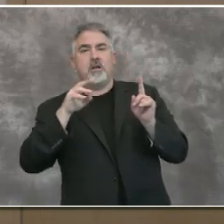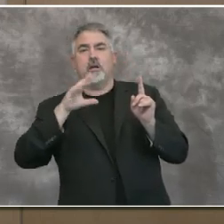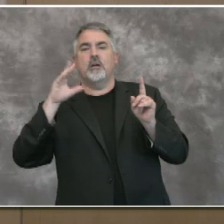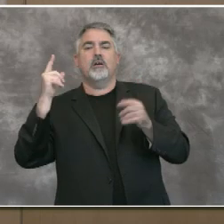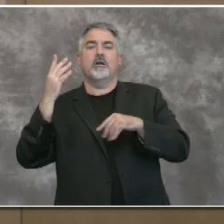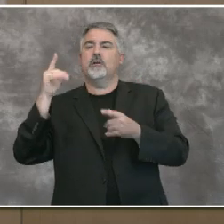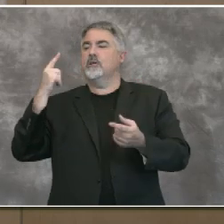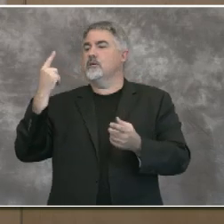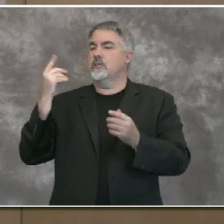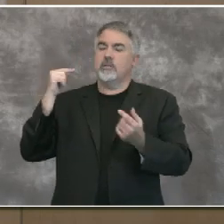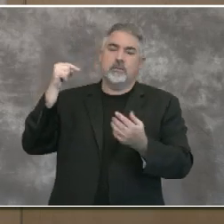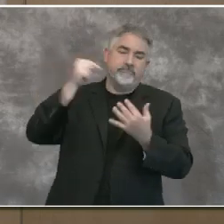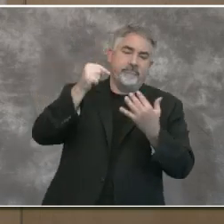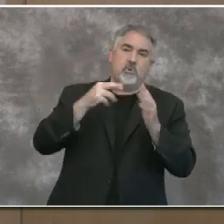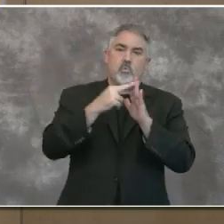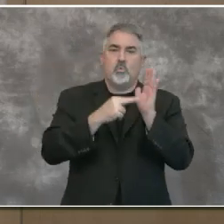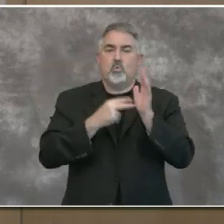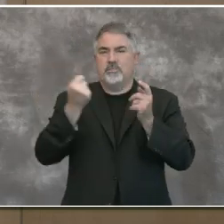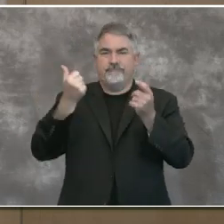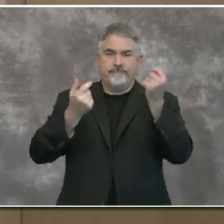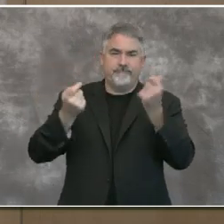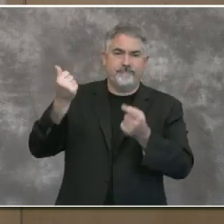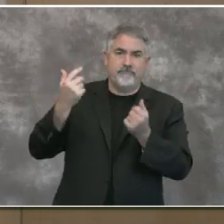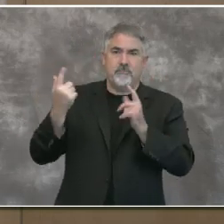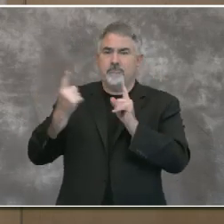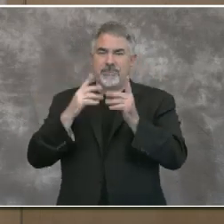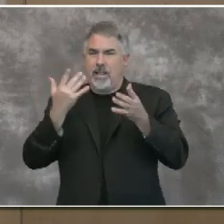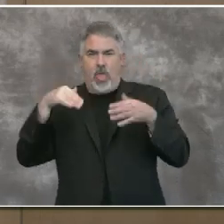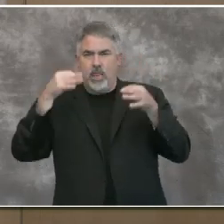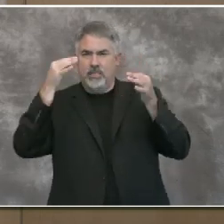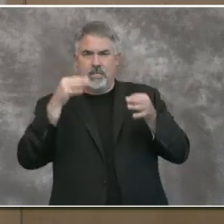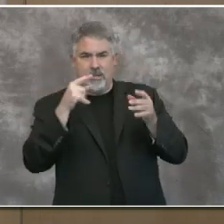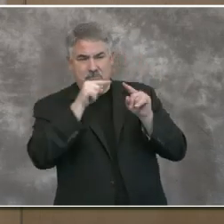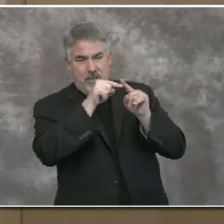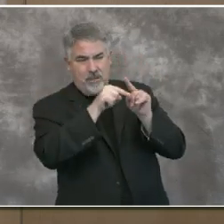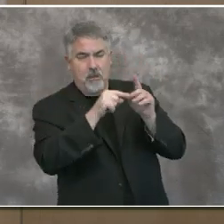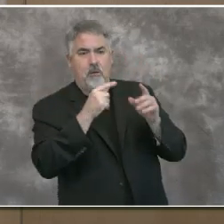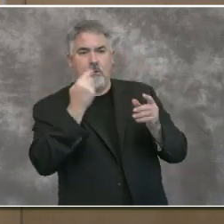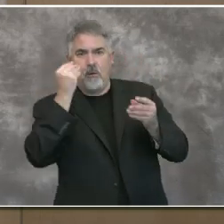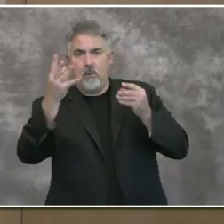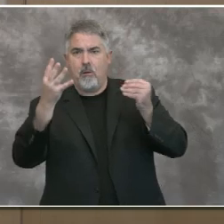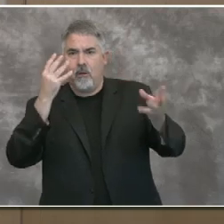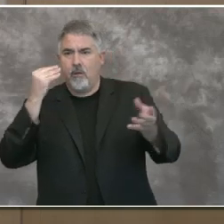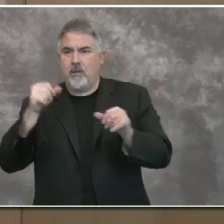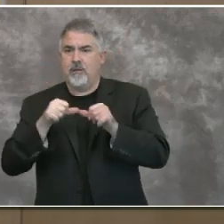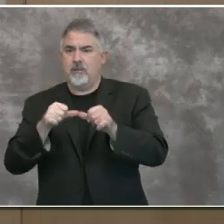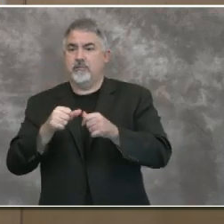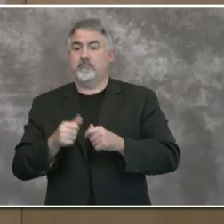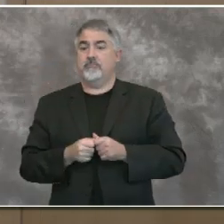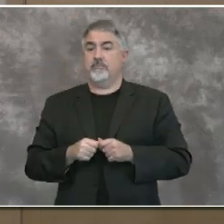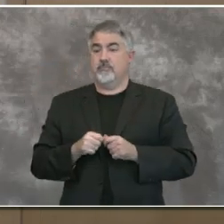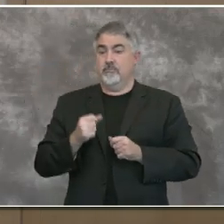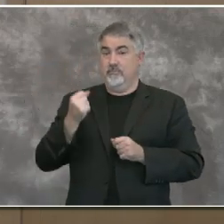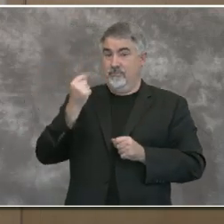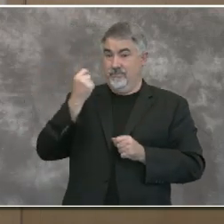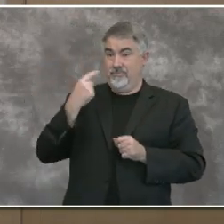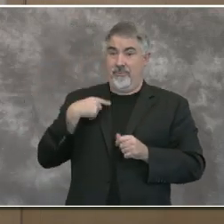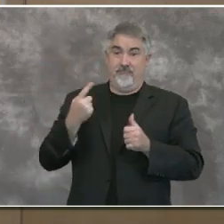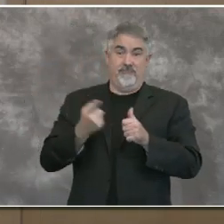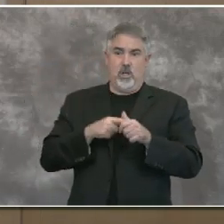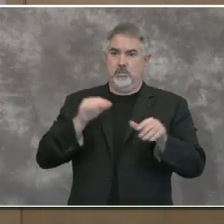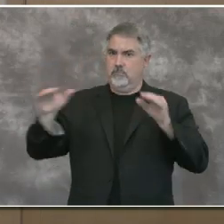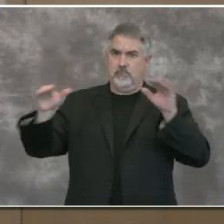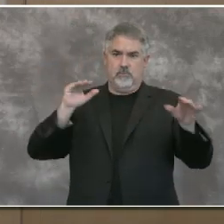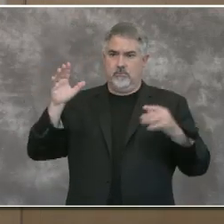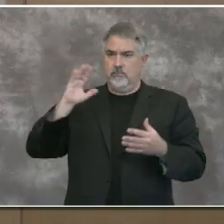our approach with implementing social distancing strategies. It was probably a little more than gradual, but it was several